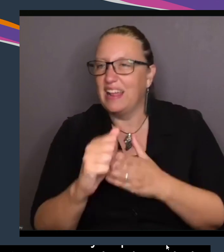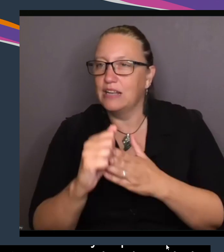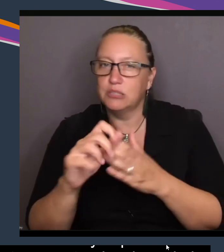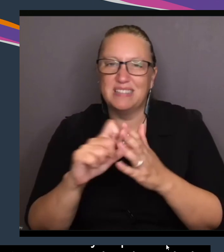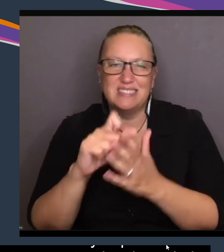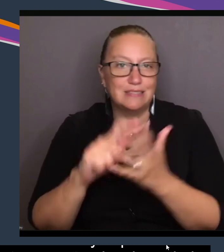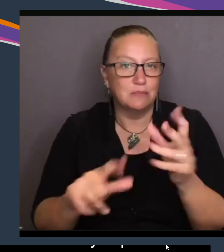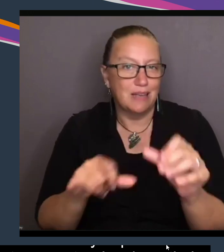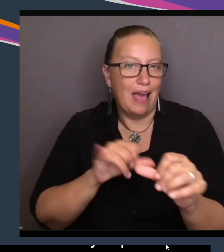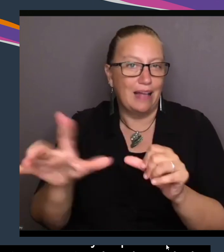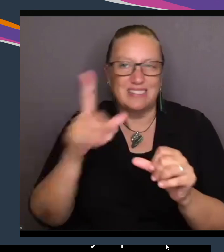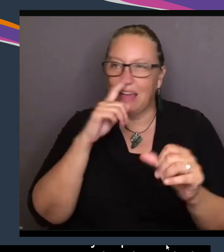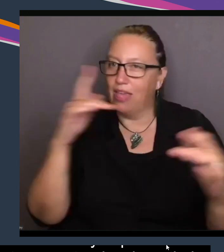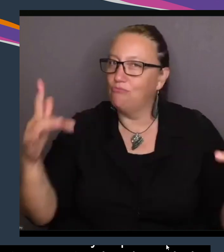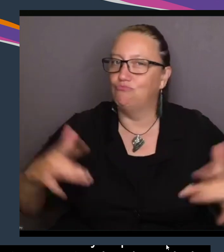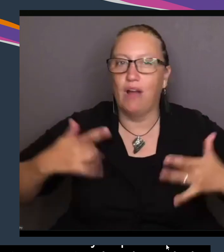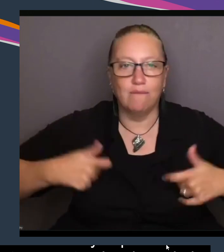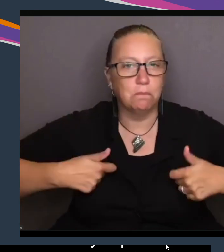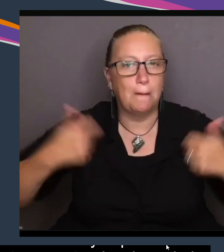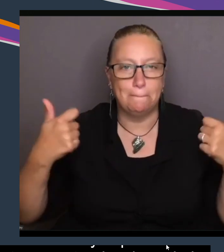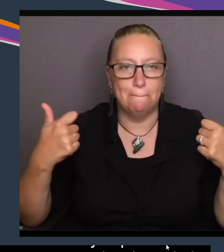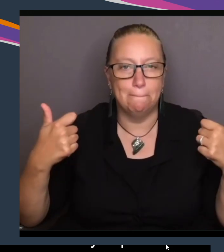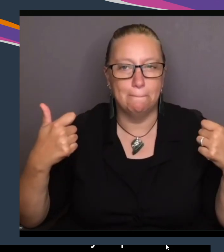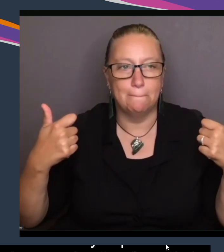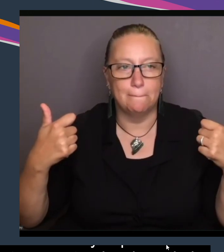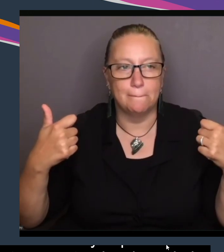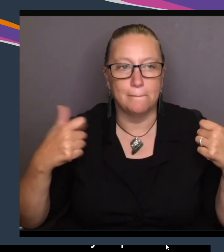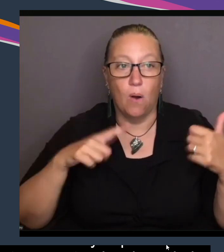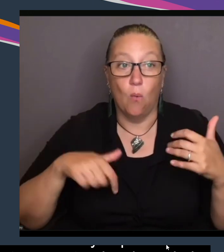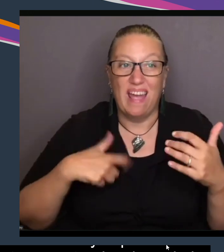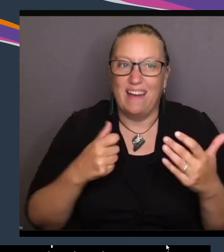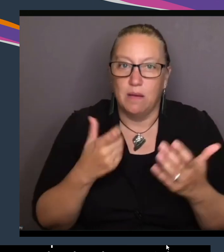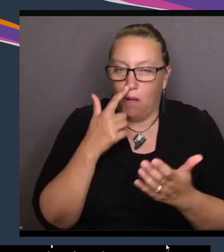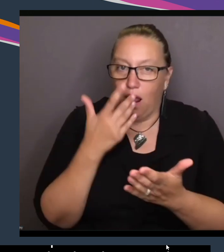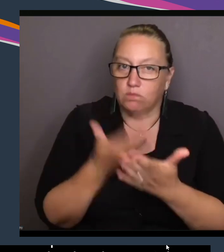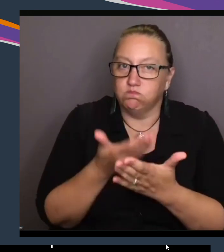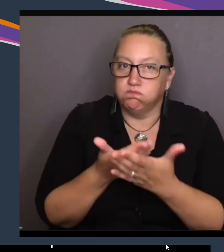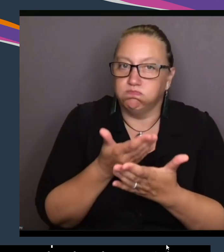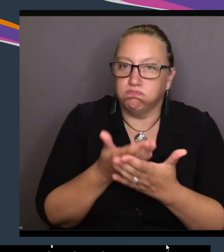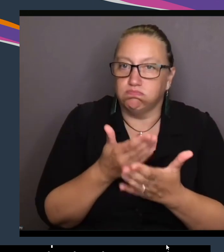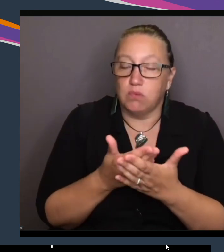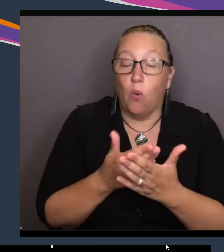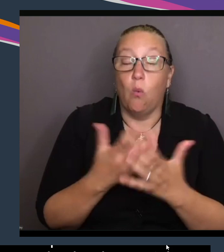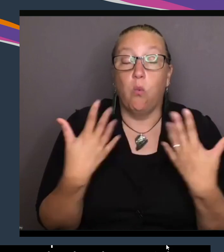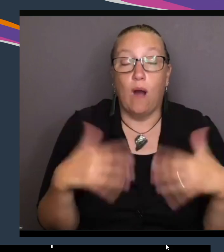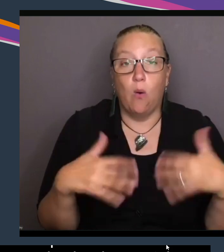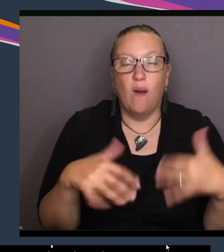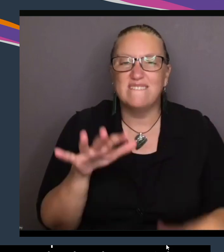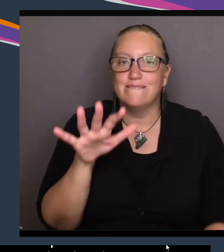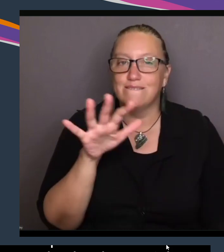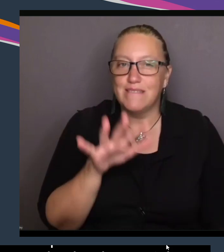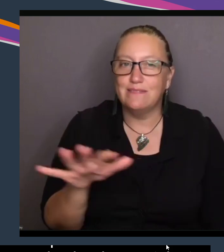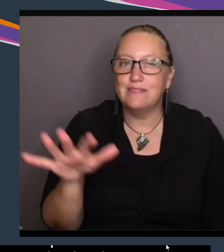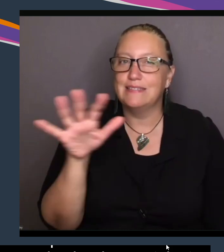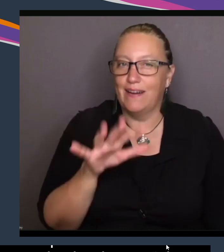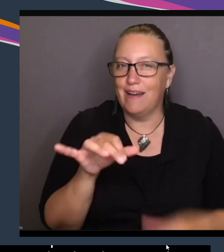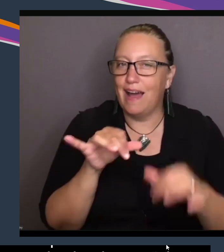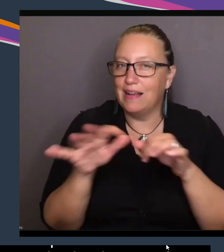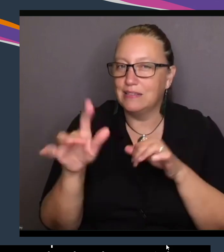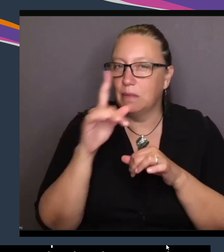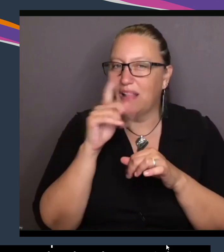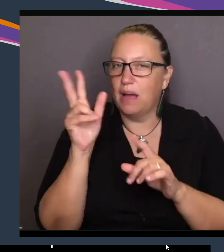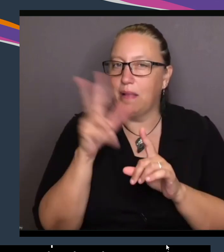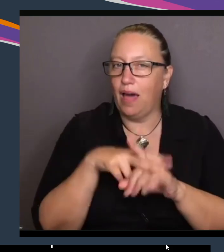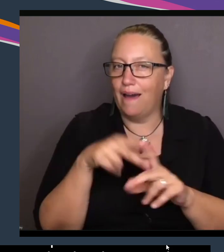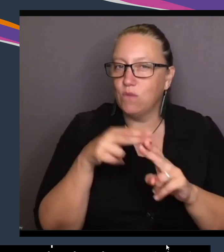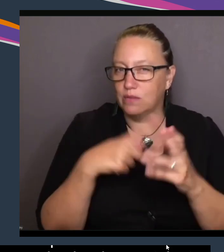Like everything, we had more demands than what we could meet. We had 55 excellent applications for this